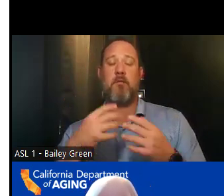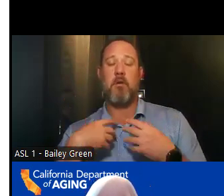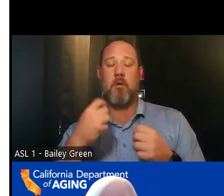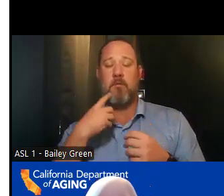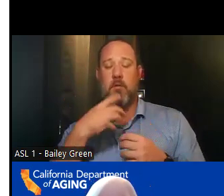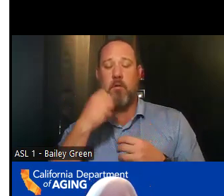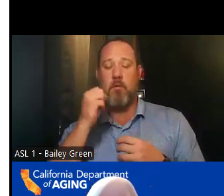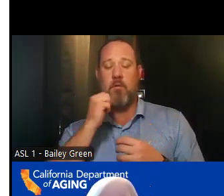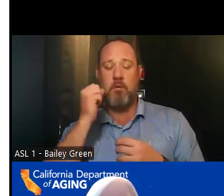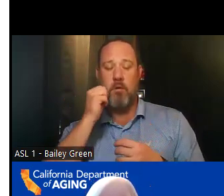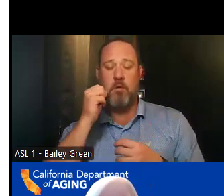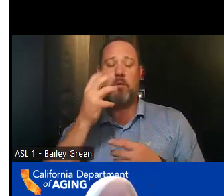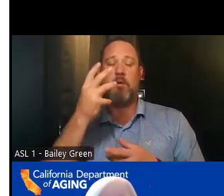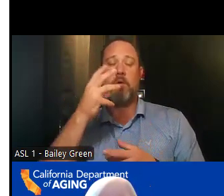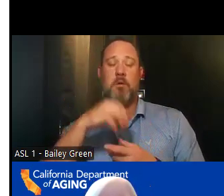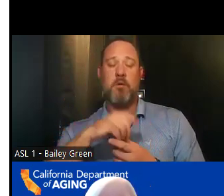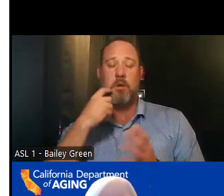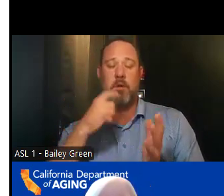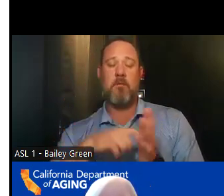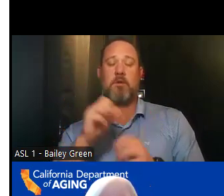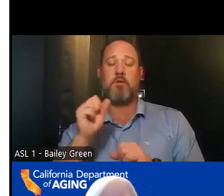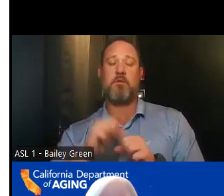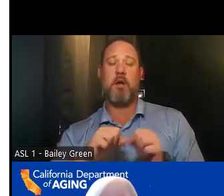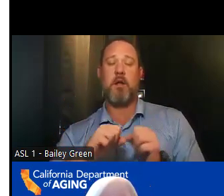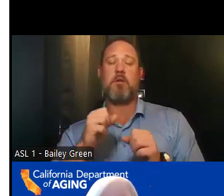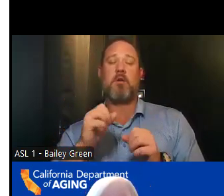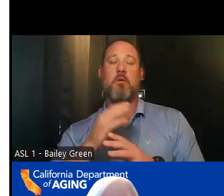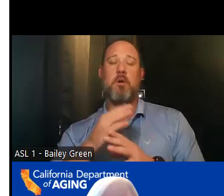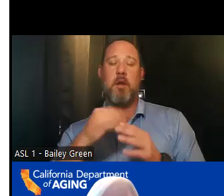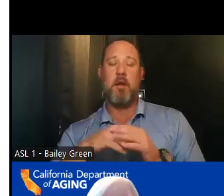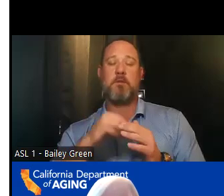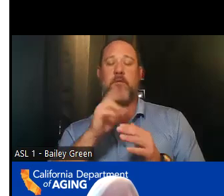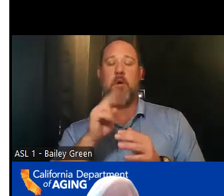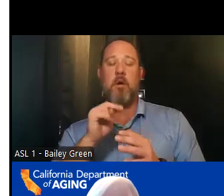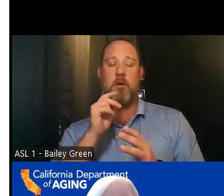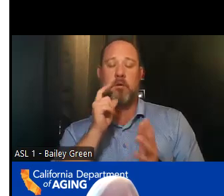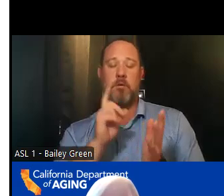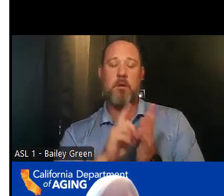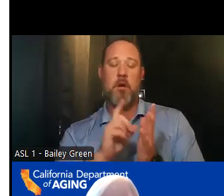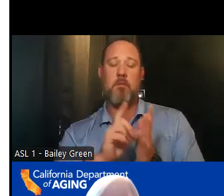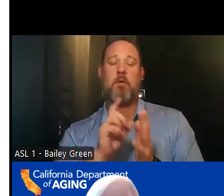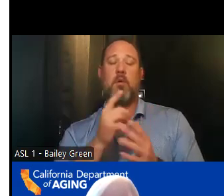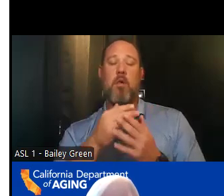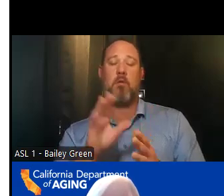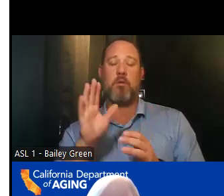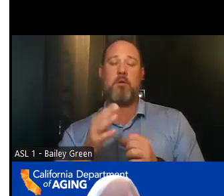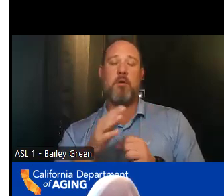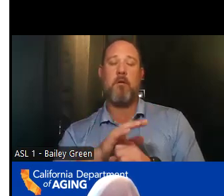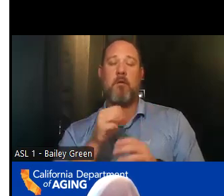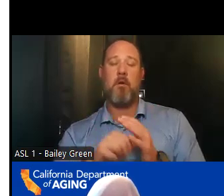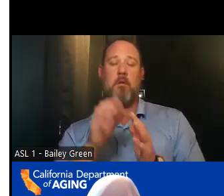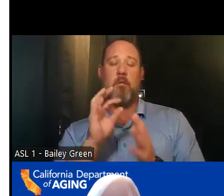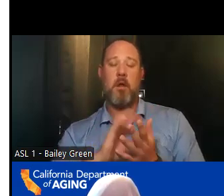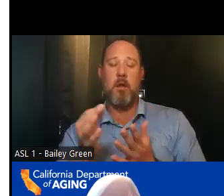adults. This includes in identifying strategies to protect access for undocumented older adults who are at risk of losing their coverage, especially under